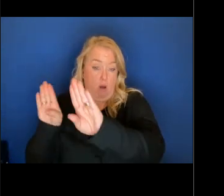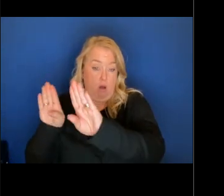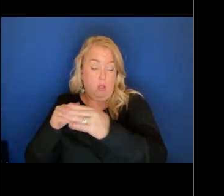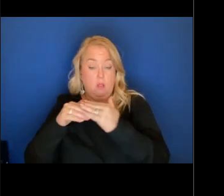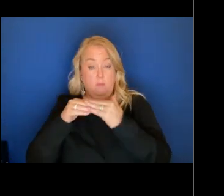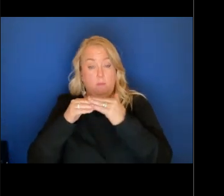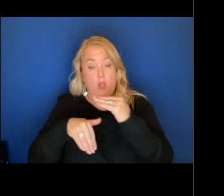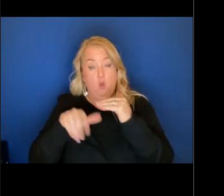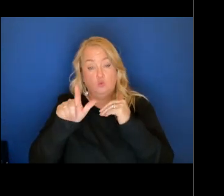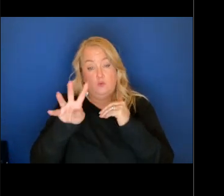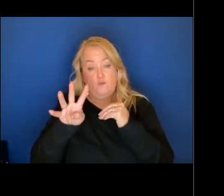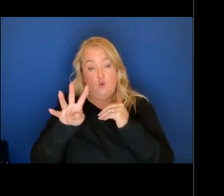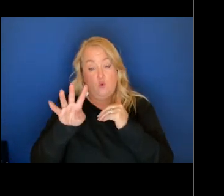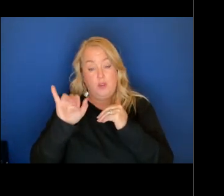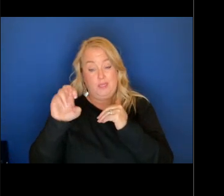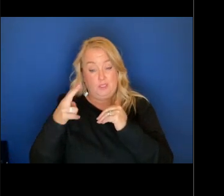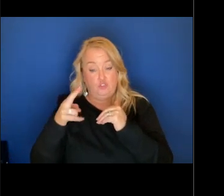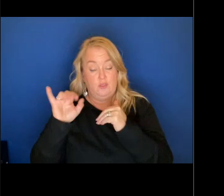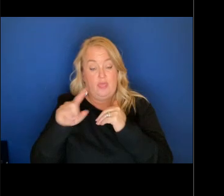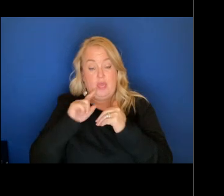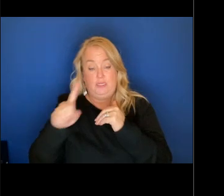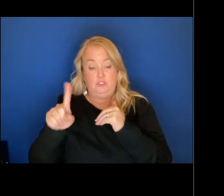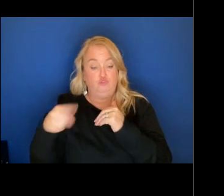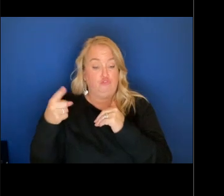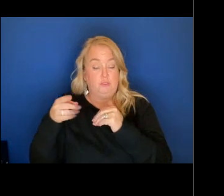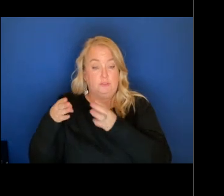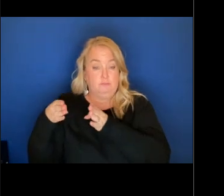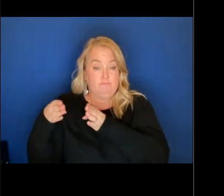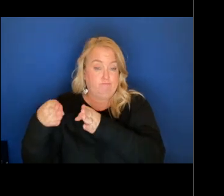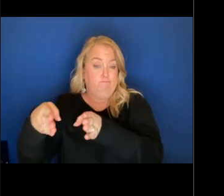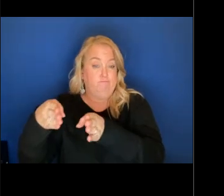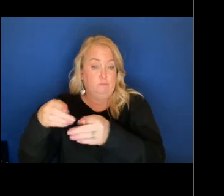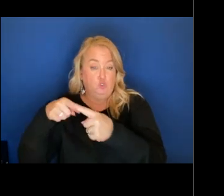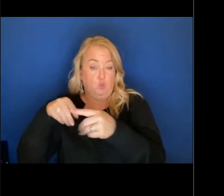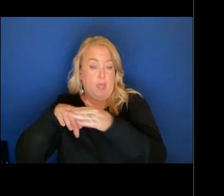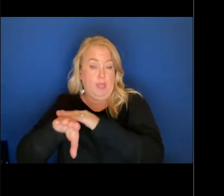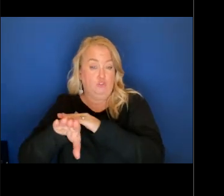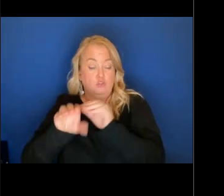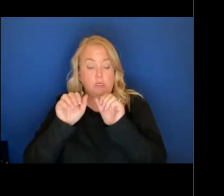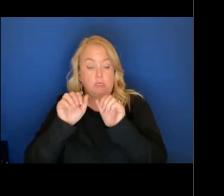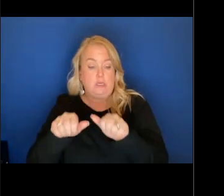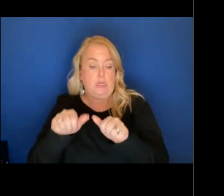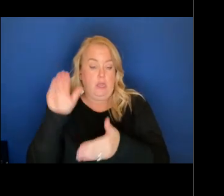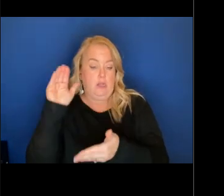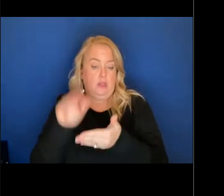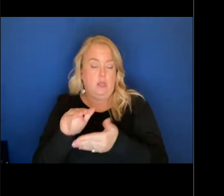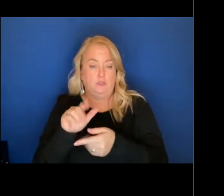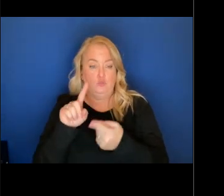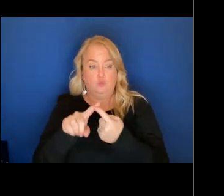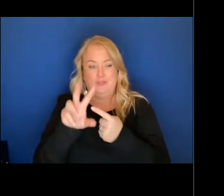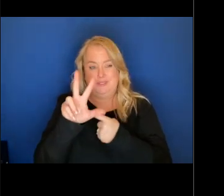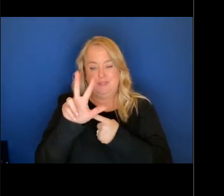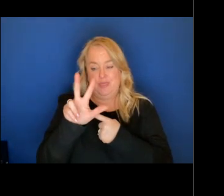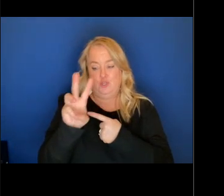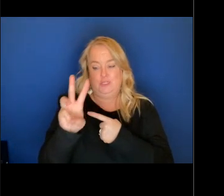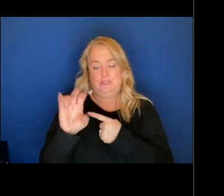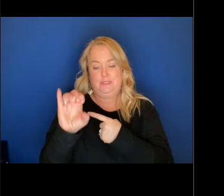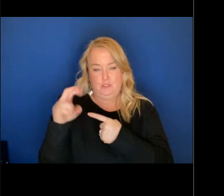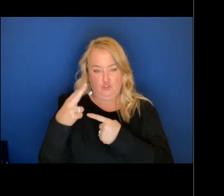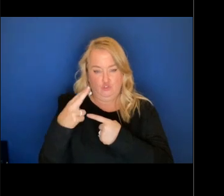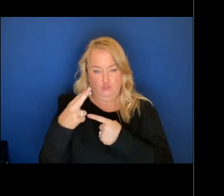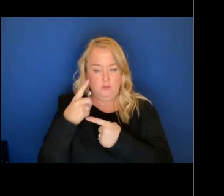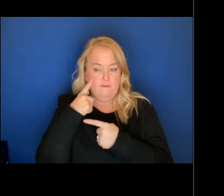there's just a pass-through to enter the kitchen, this might be reduced to 36 inches wide as an